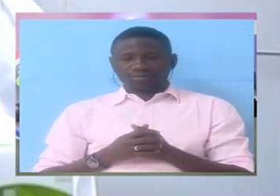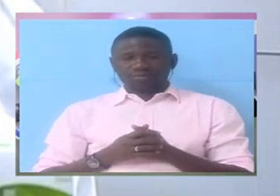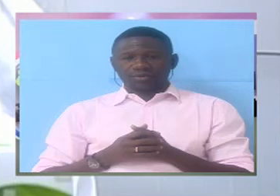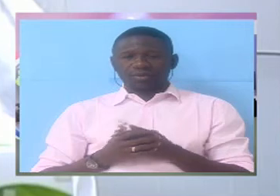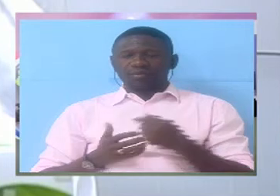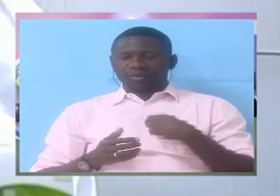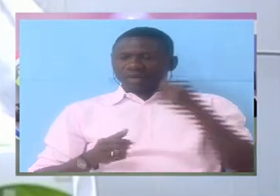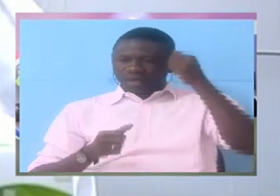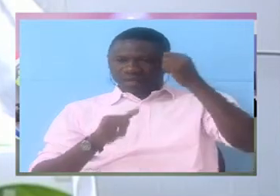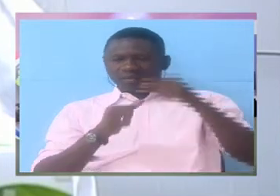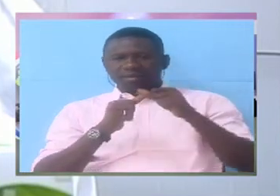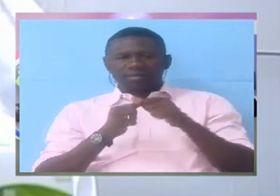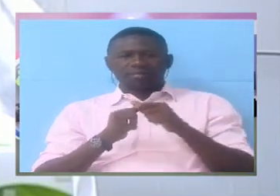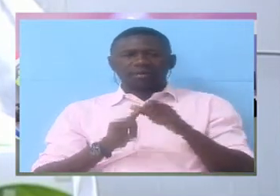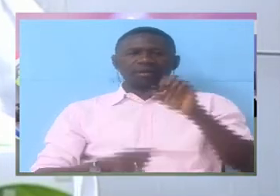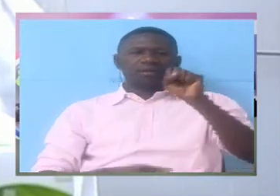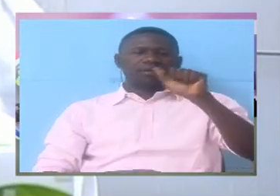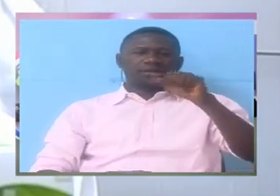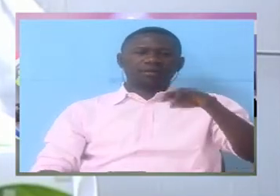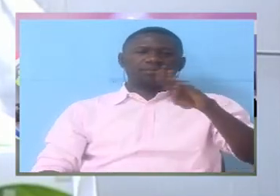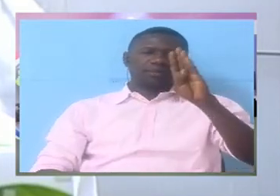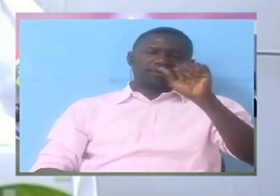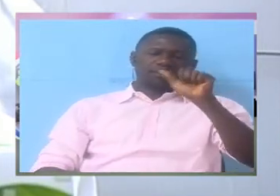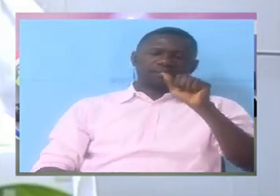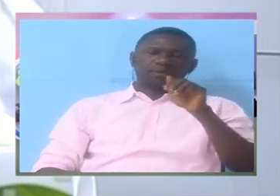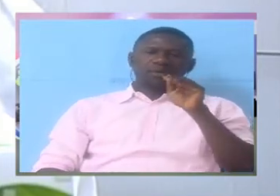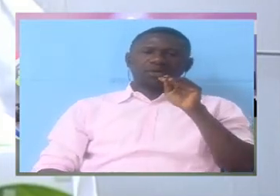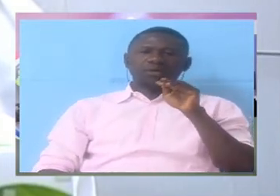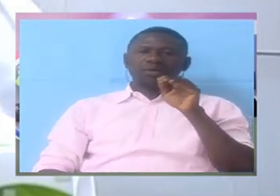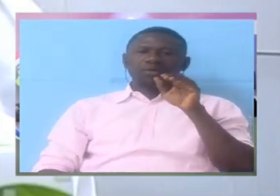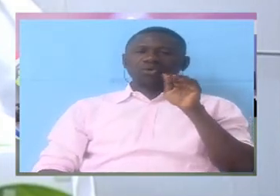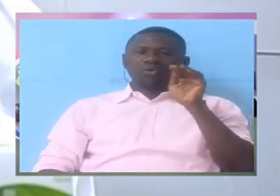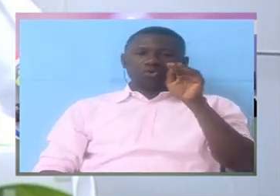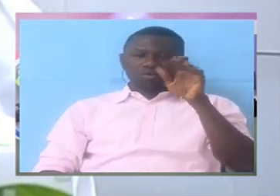remember Samba called me in his office on it was on a Thursday,